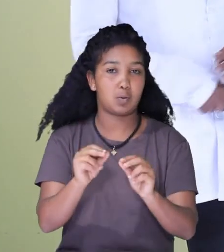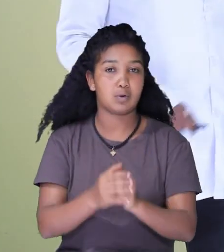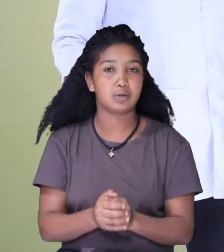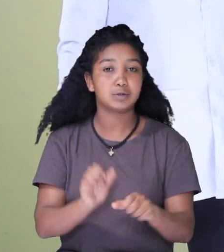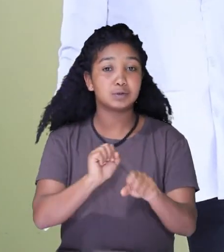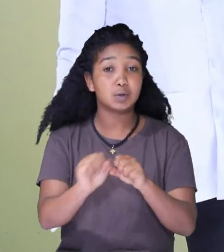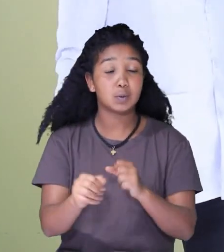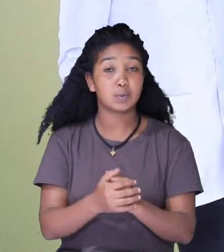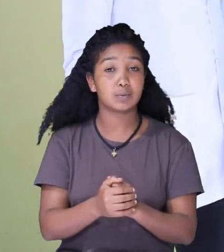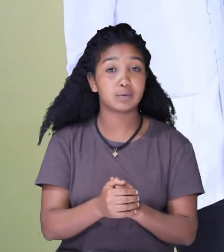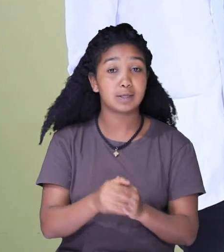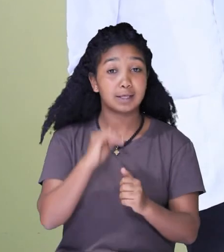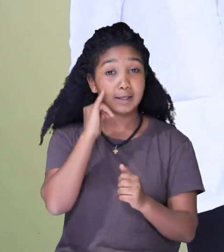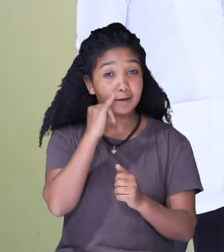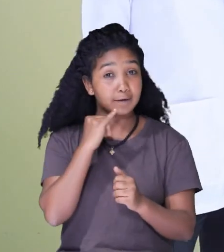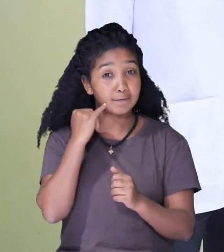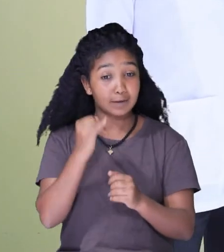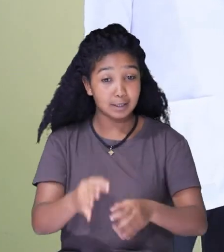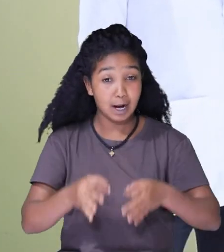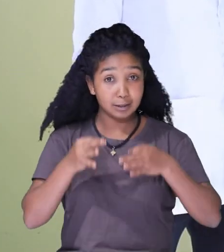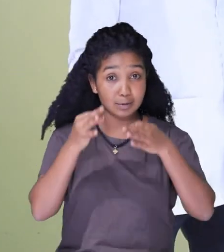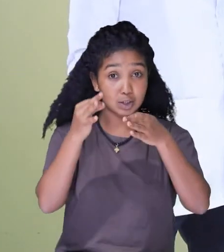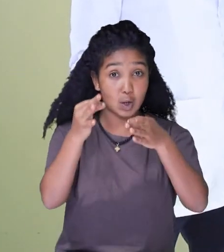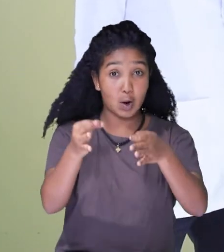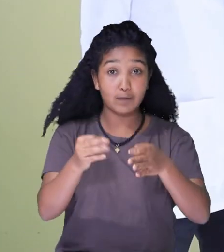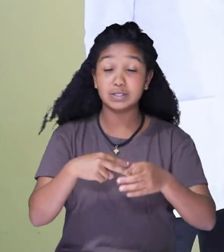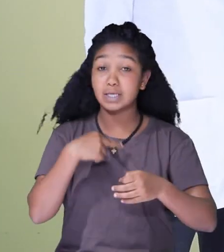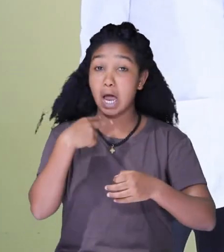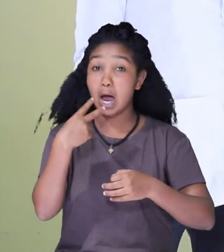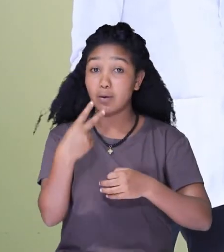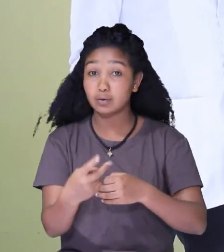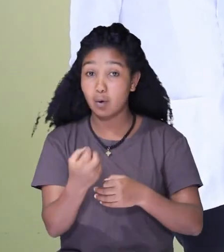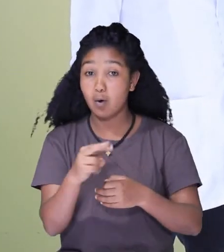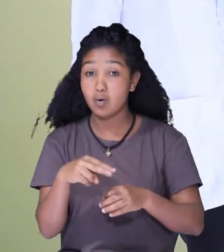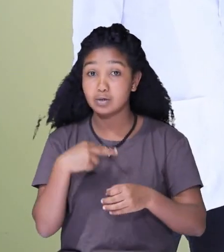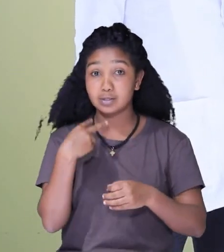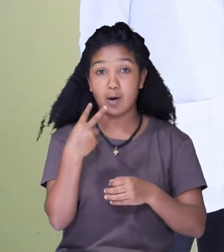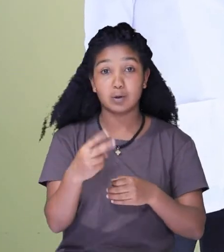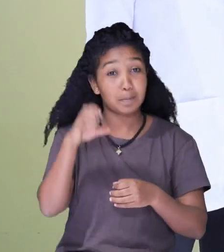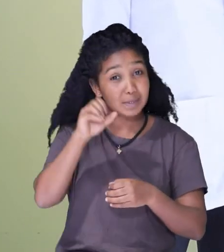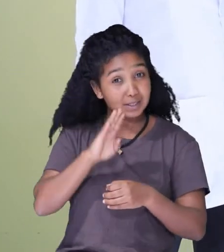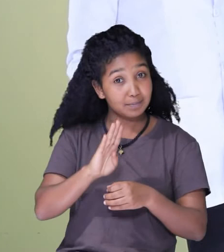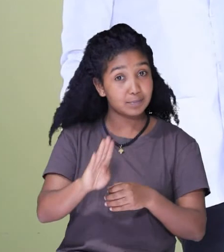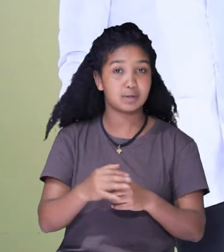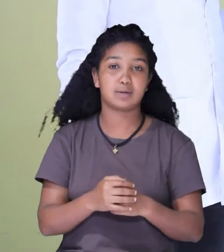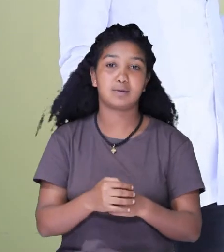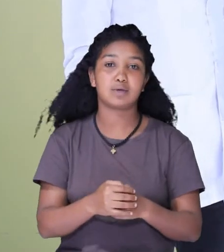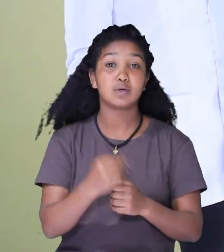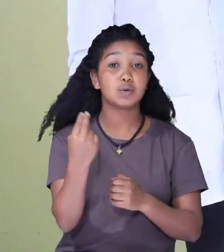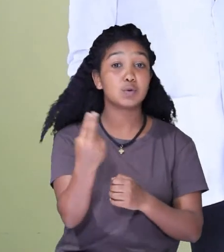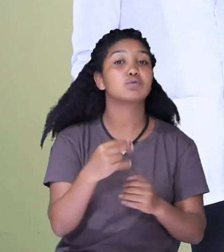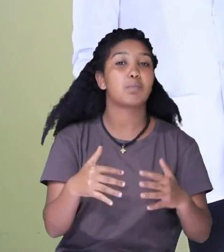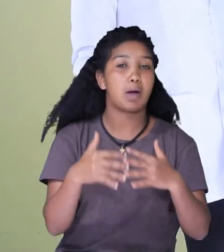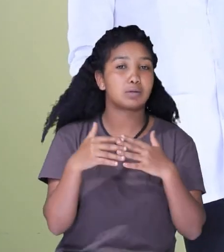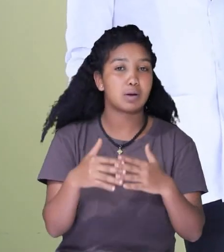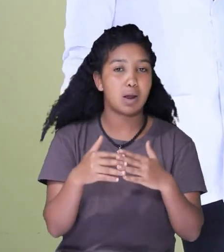So if the transmission of sound or sound must be used